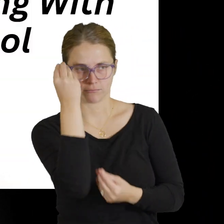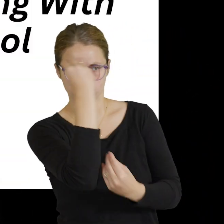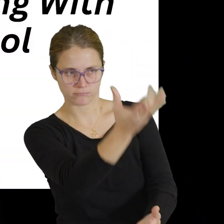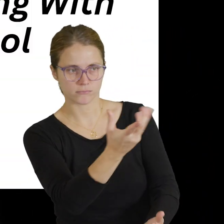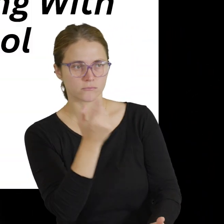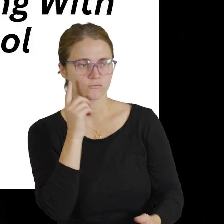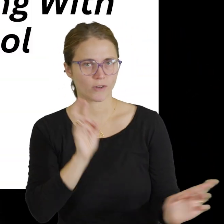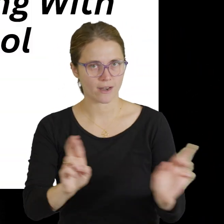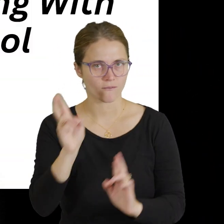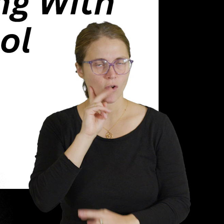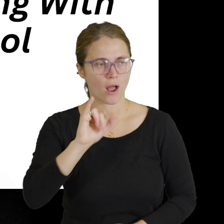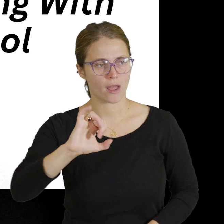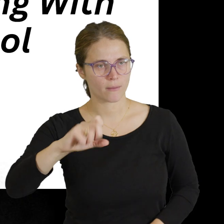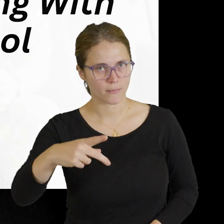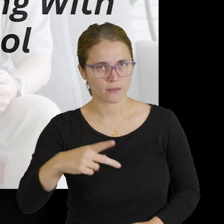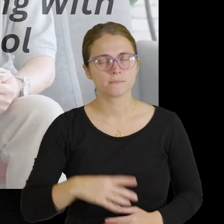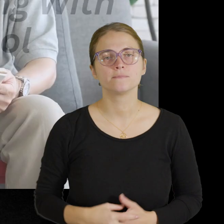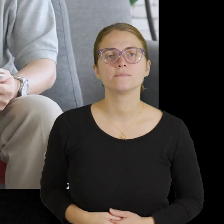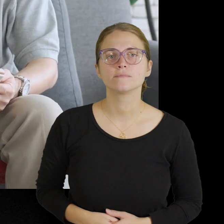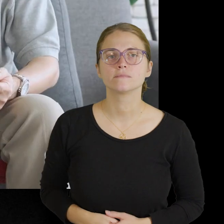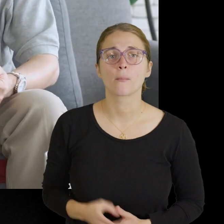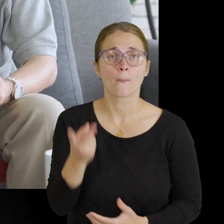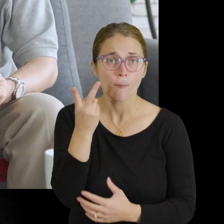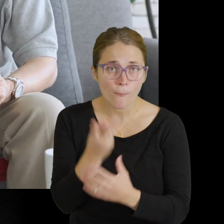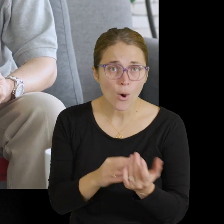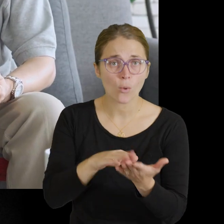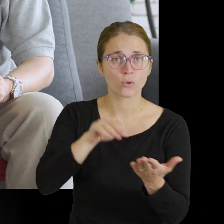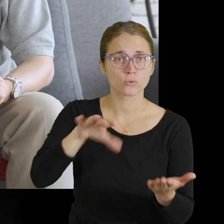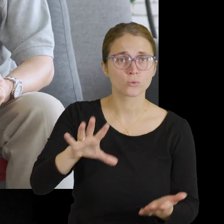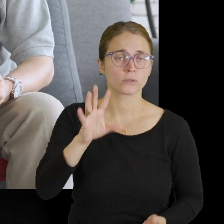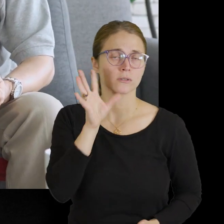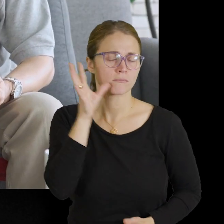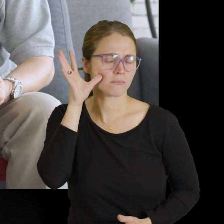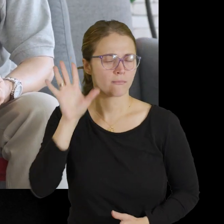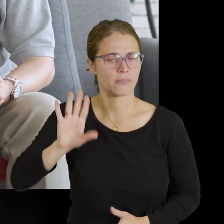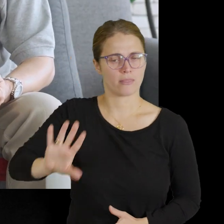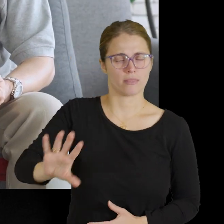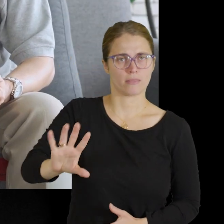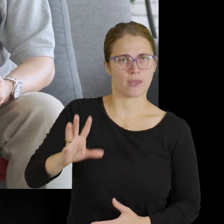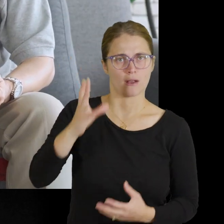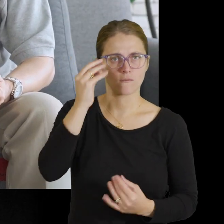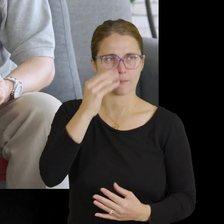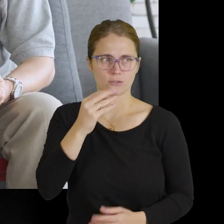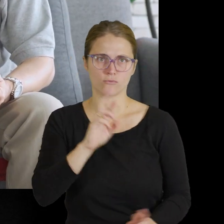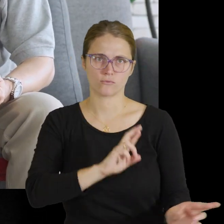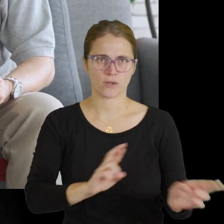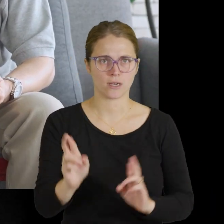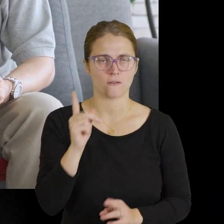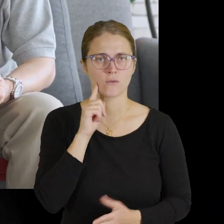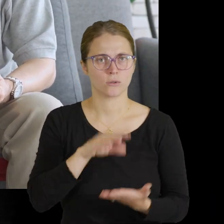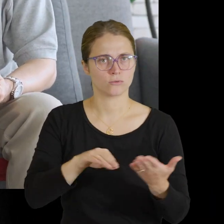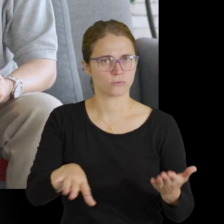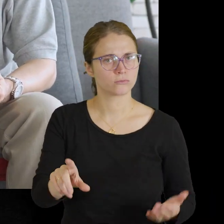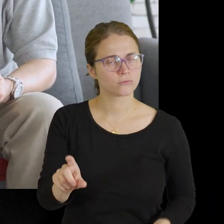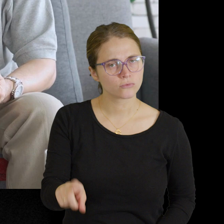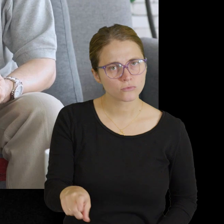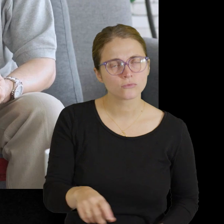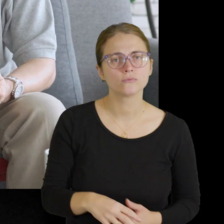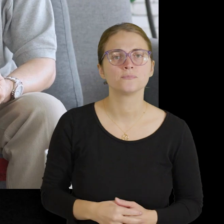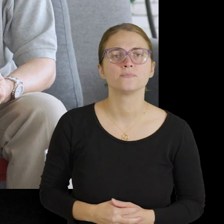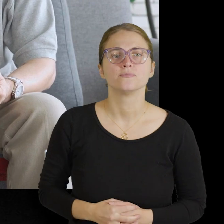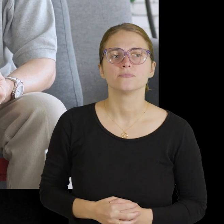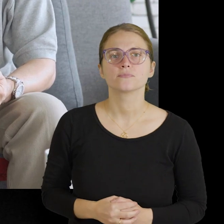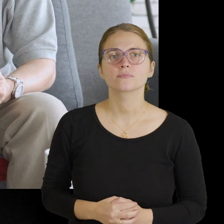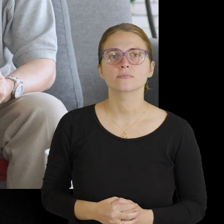It is important for both parents and students to let their voices be heard during the transition process. Parent and student input help shape school